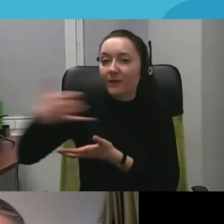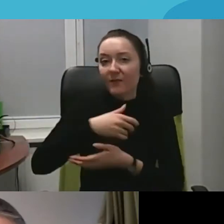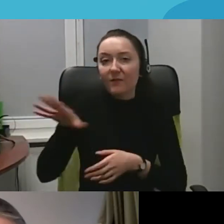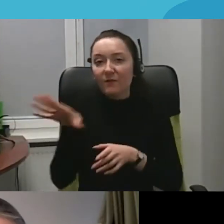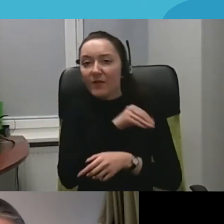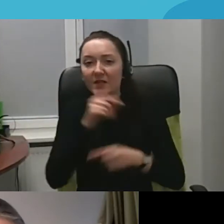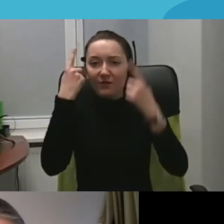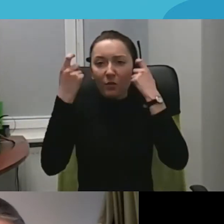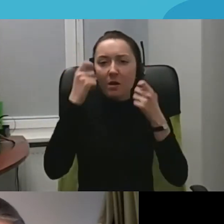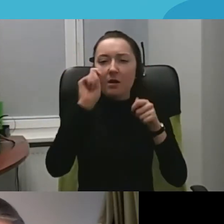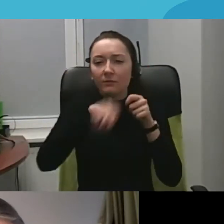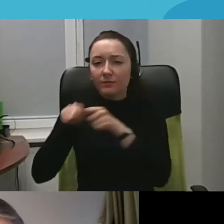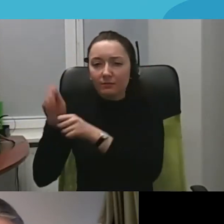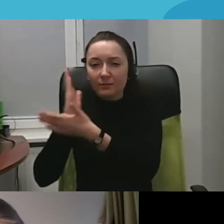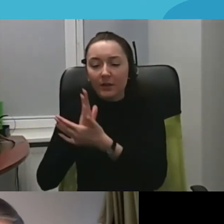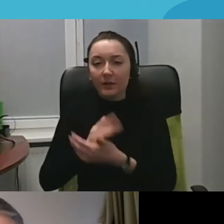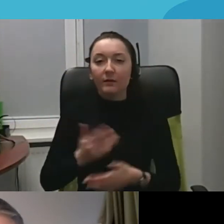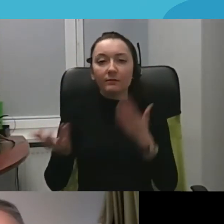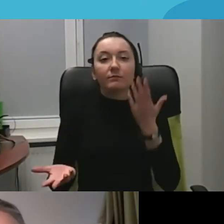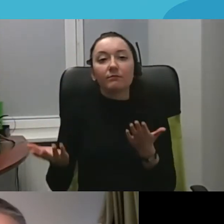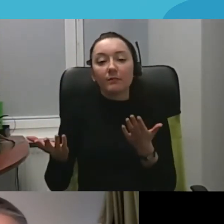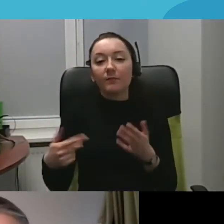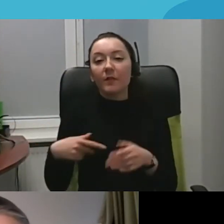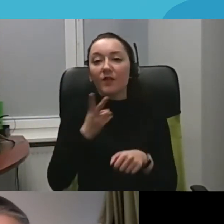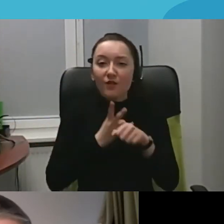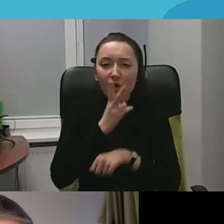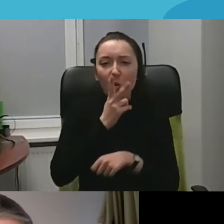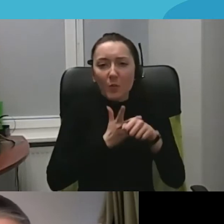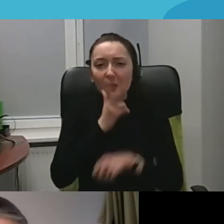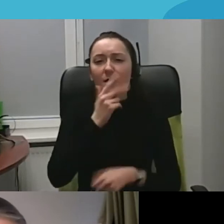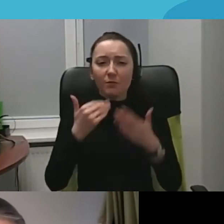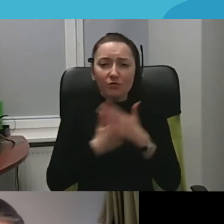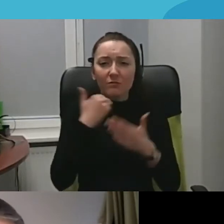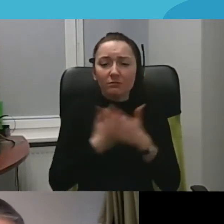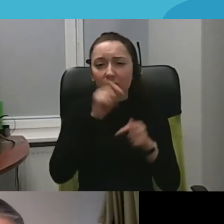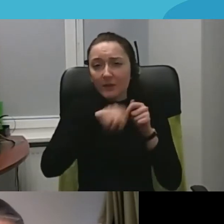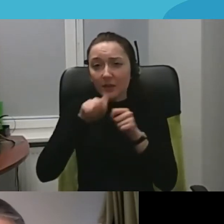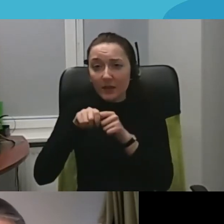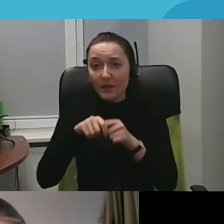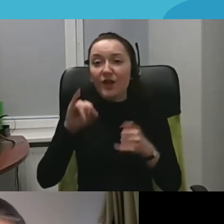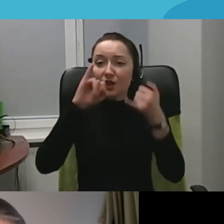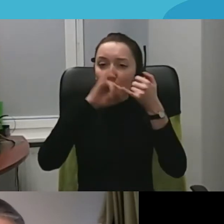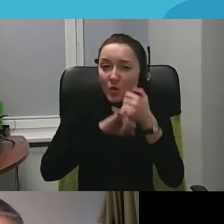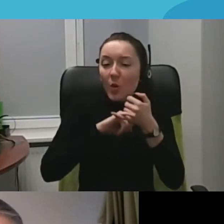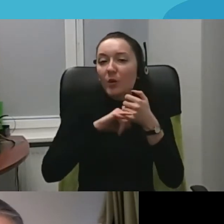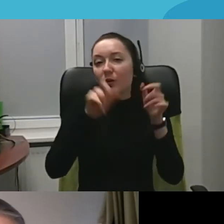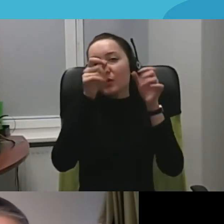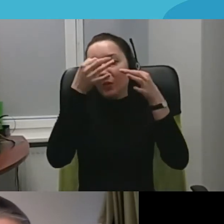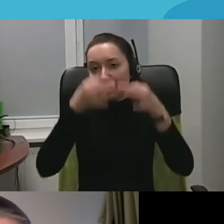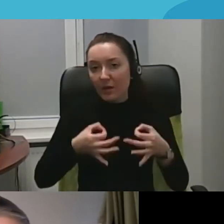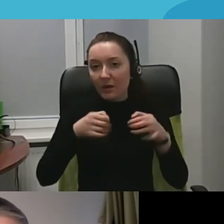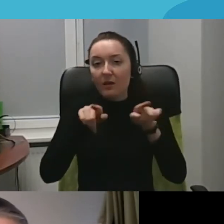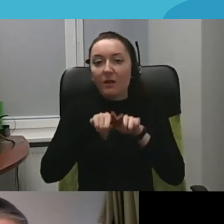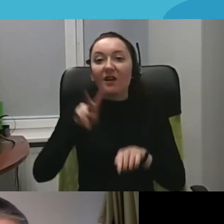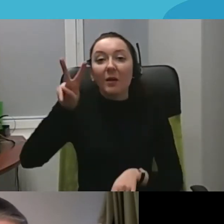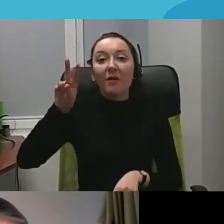Historical human rights defending organizations such as Vyasna help us fulfill that task. And in